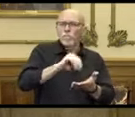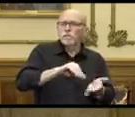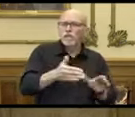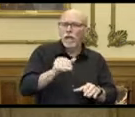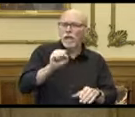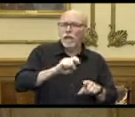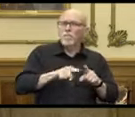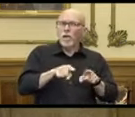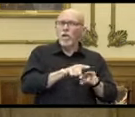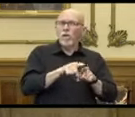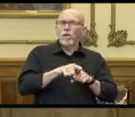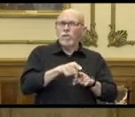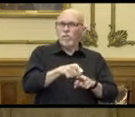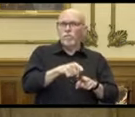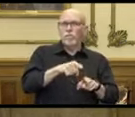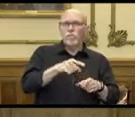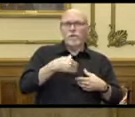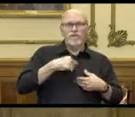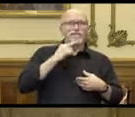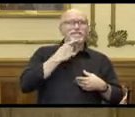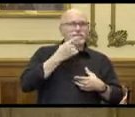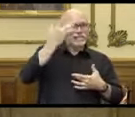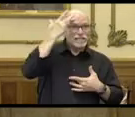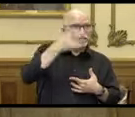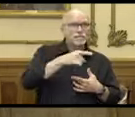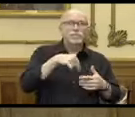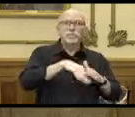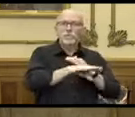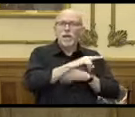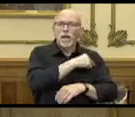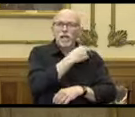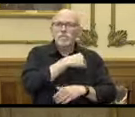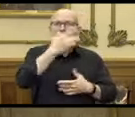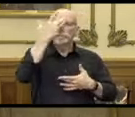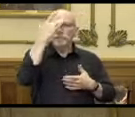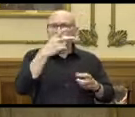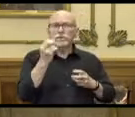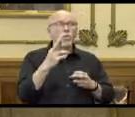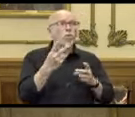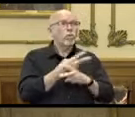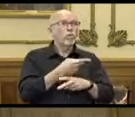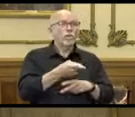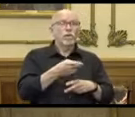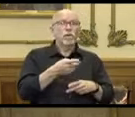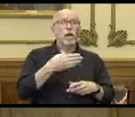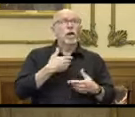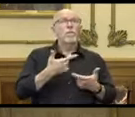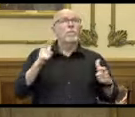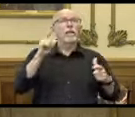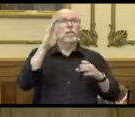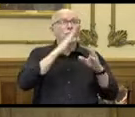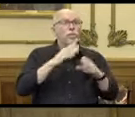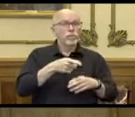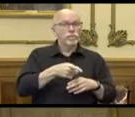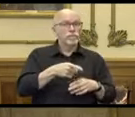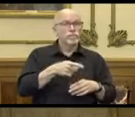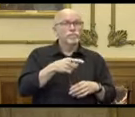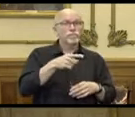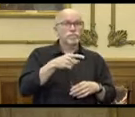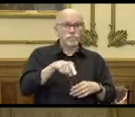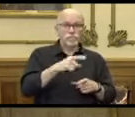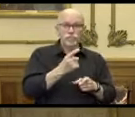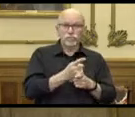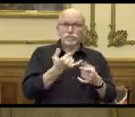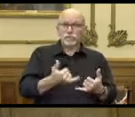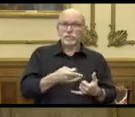do also get severe illness and are in the hospital and sick. And even worse, our big worry is that are they right